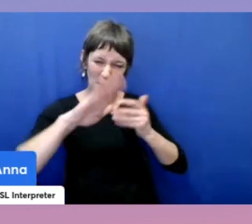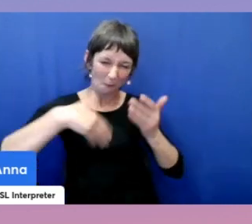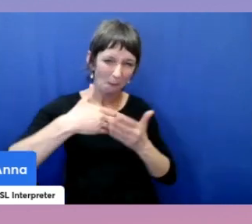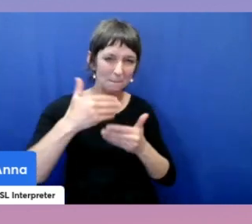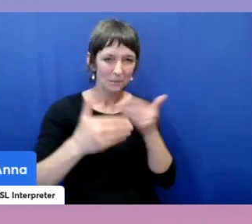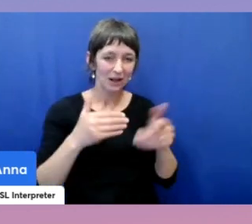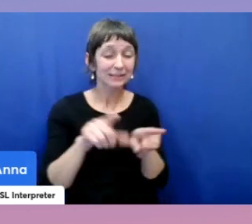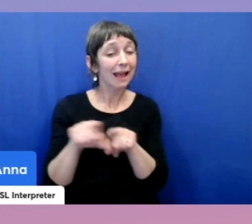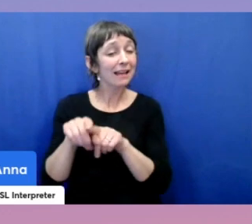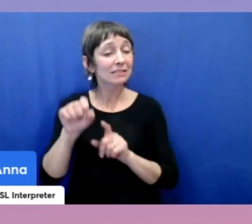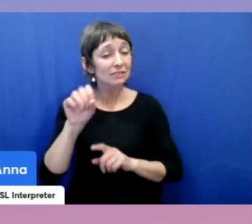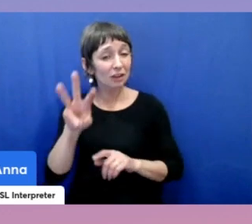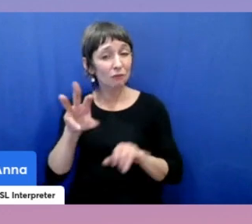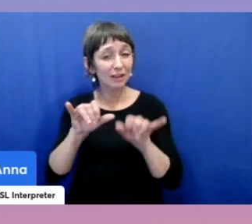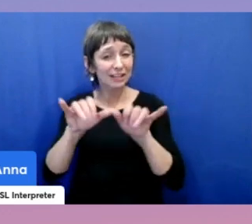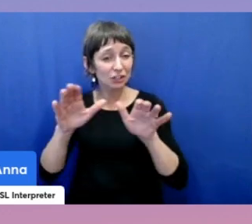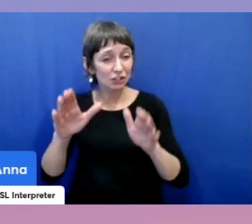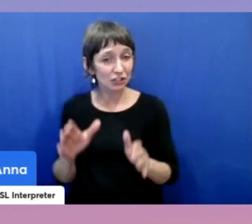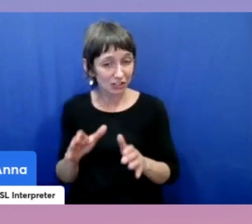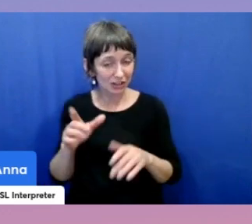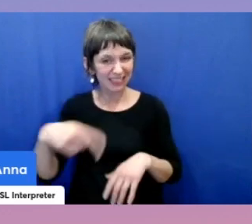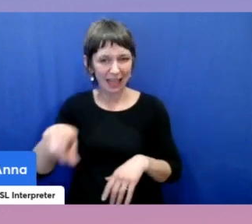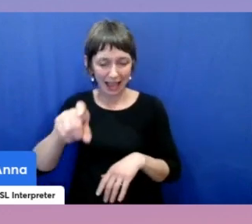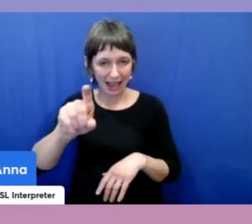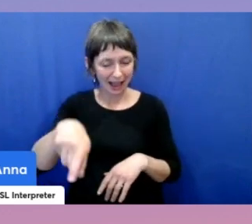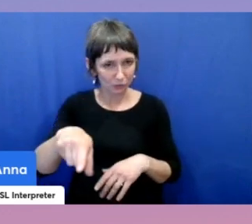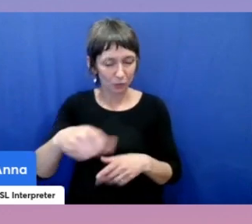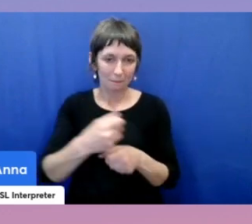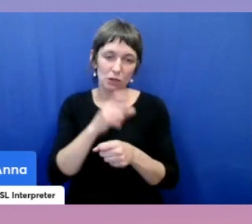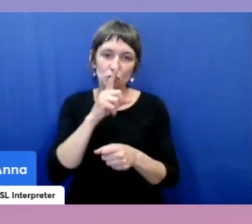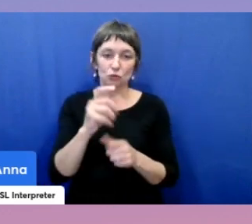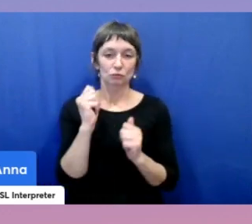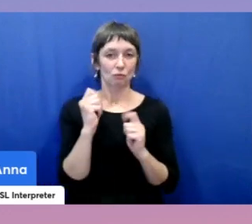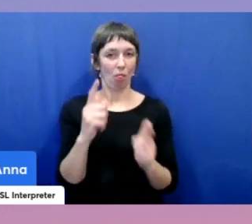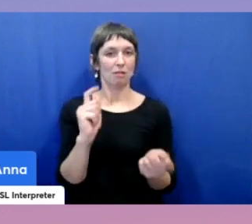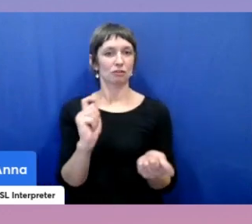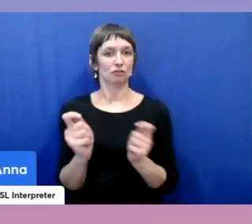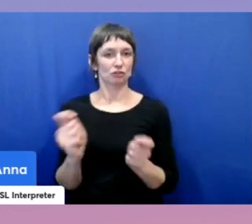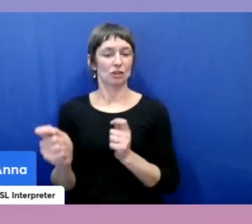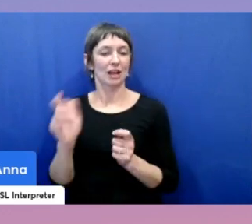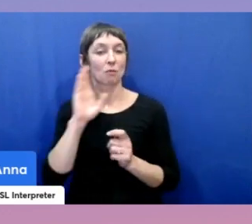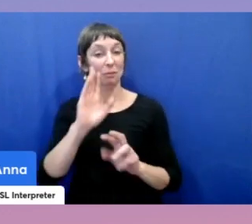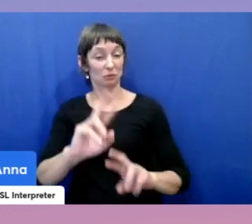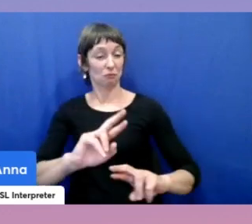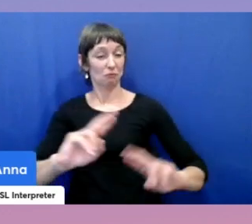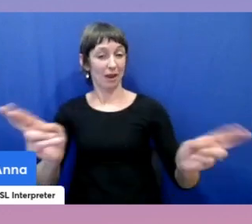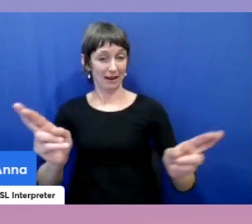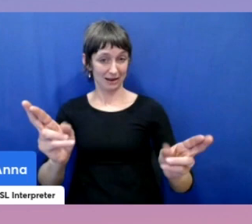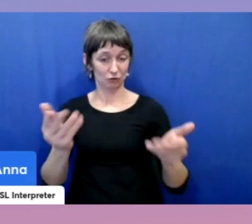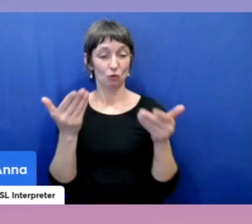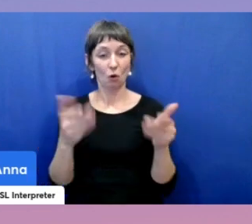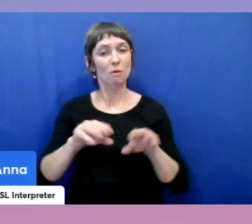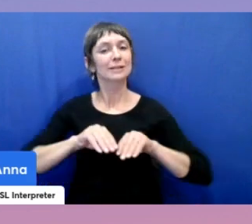software engineer, they need to make sure all the change will be ready to deploy.